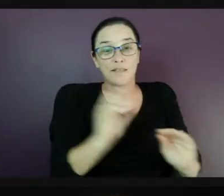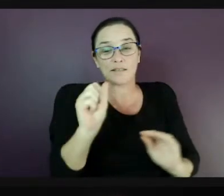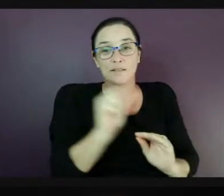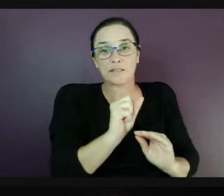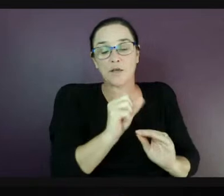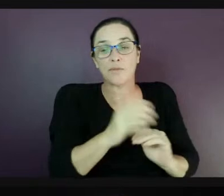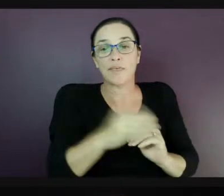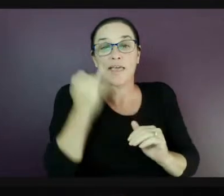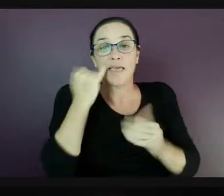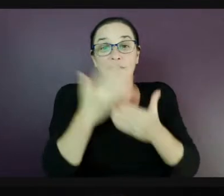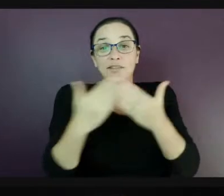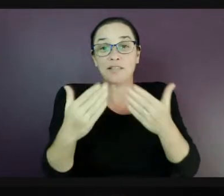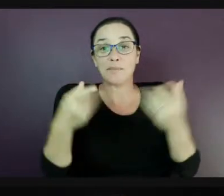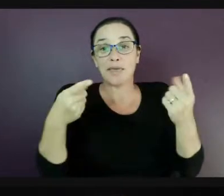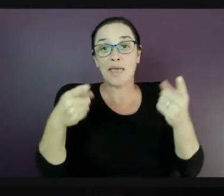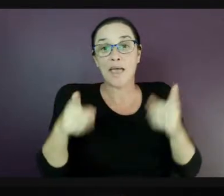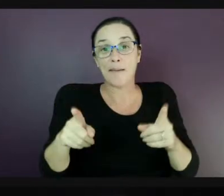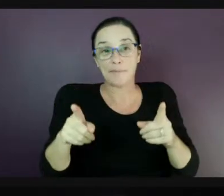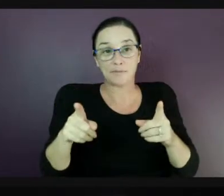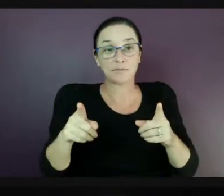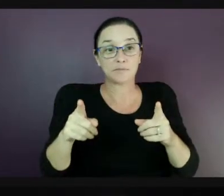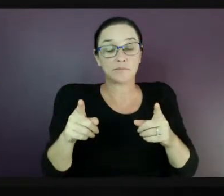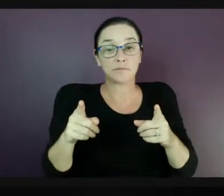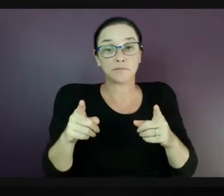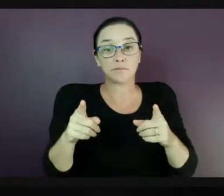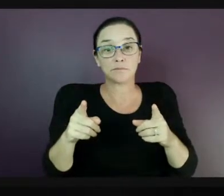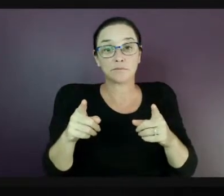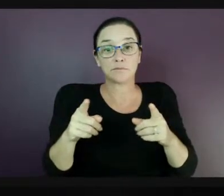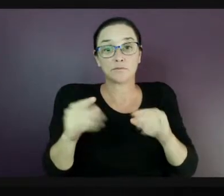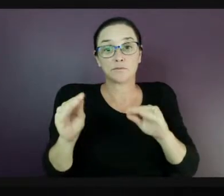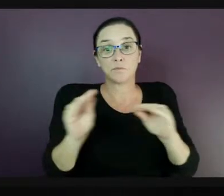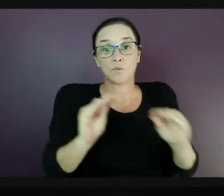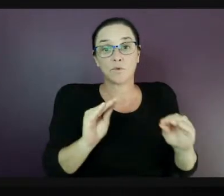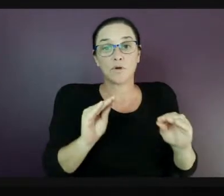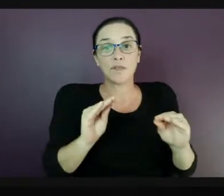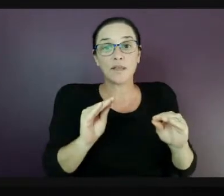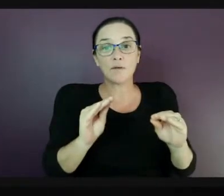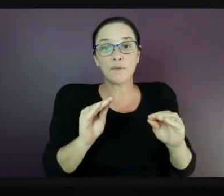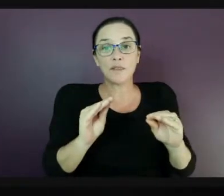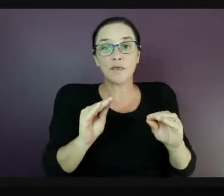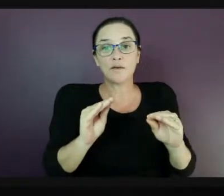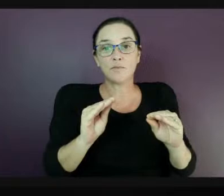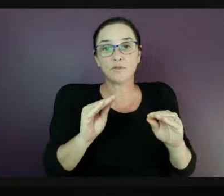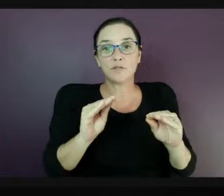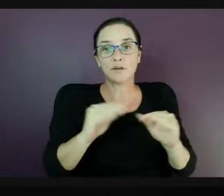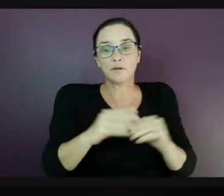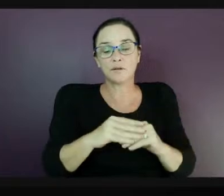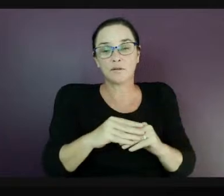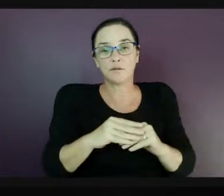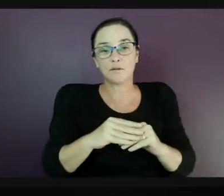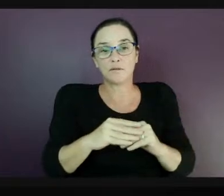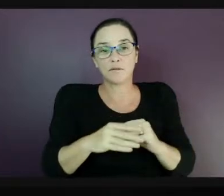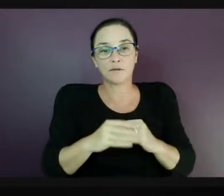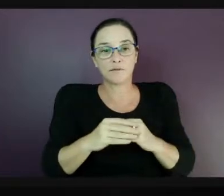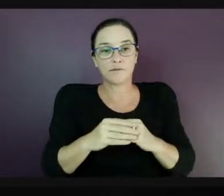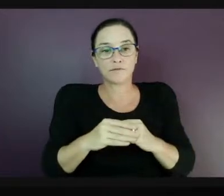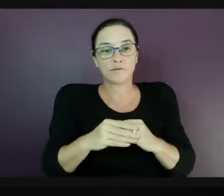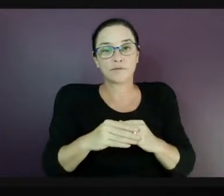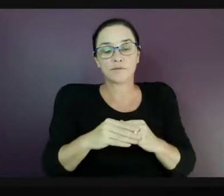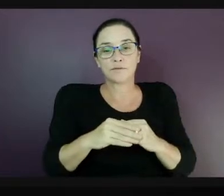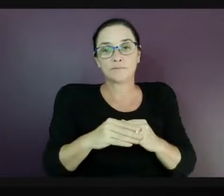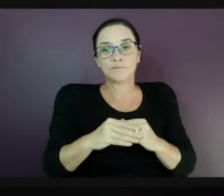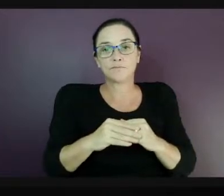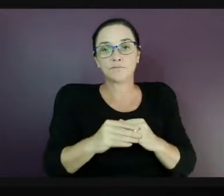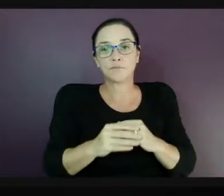to go, to go look if it's happening in the southwest of the Caldera area here.